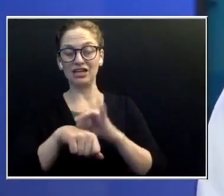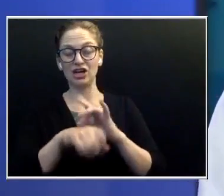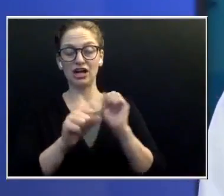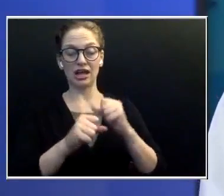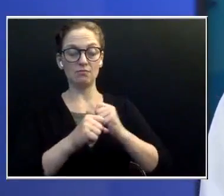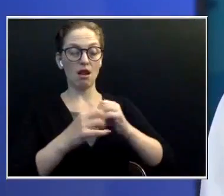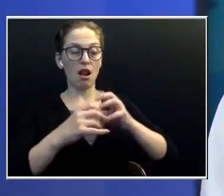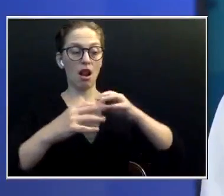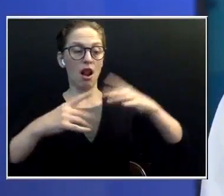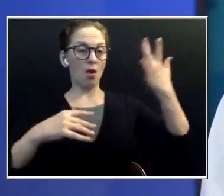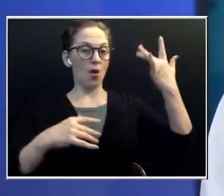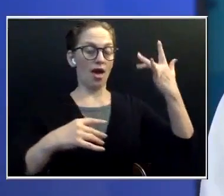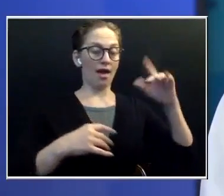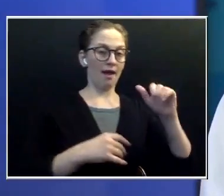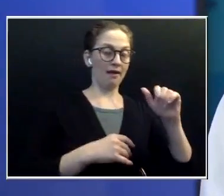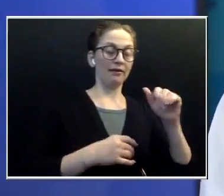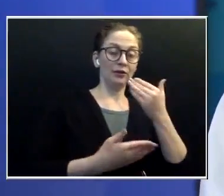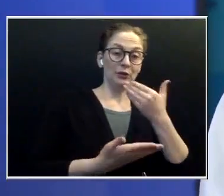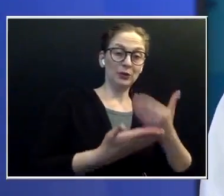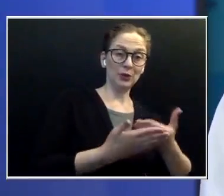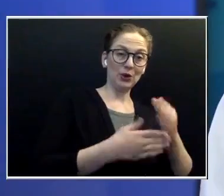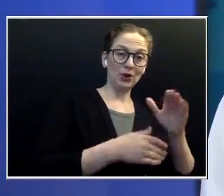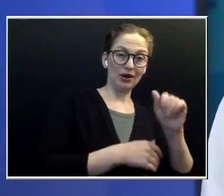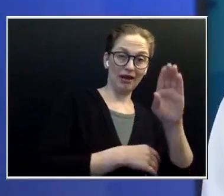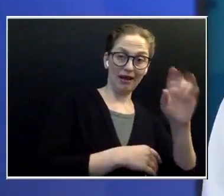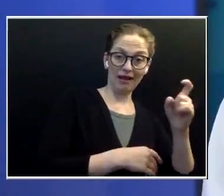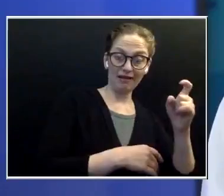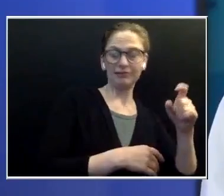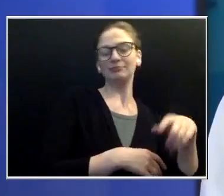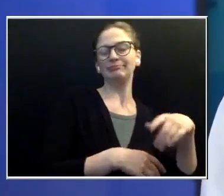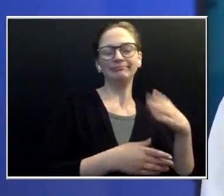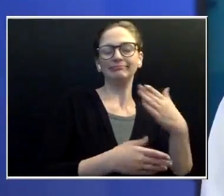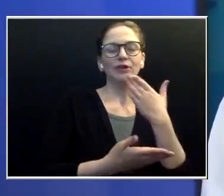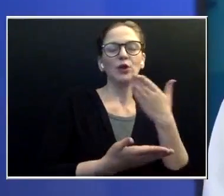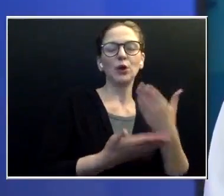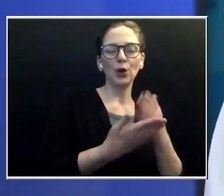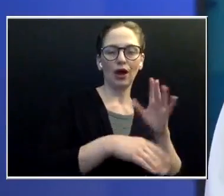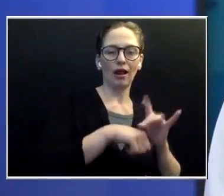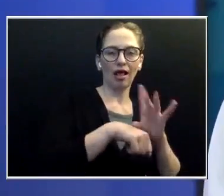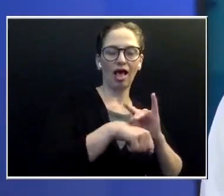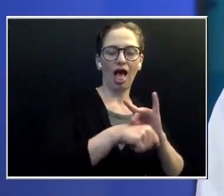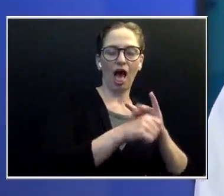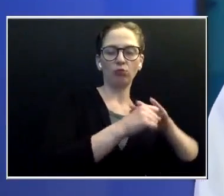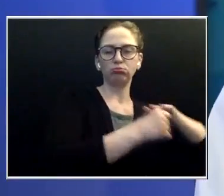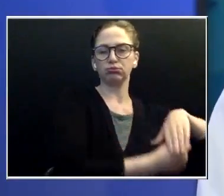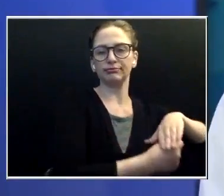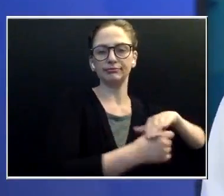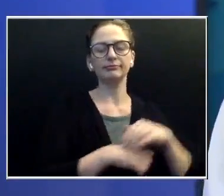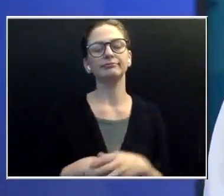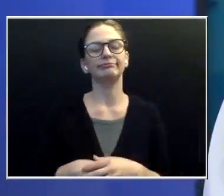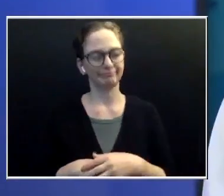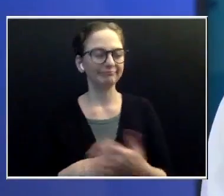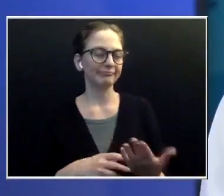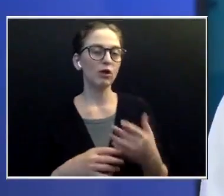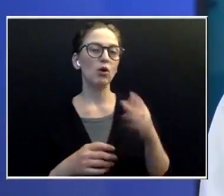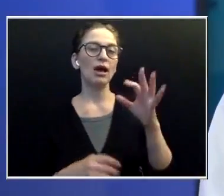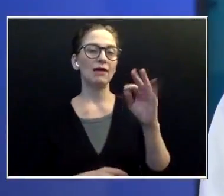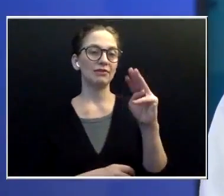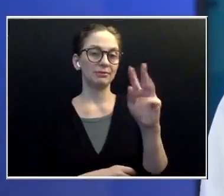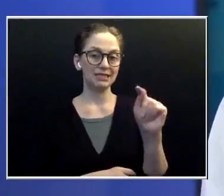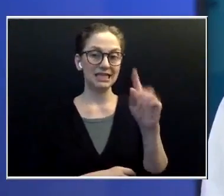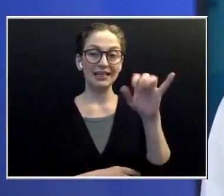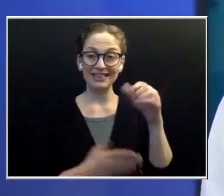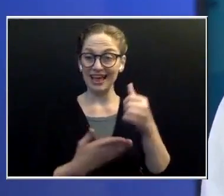is a very safe, effective, and actually helpful way actually that help our patients with C. diff. And this is by restoring the